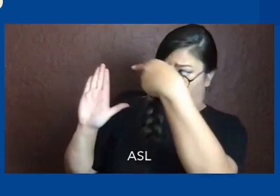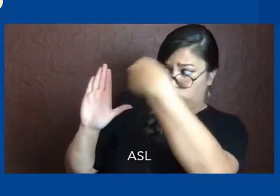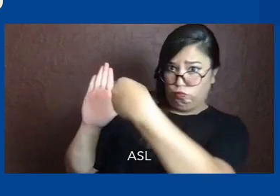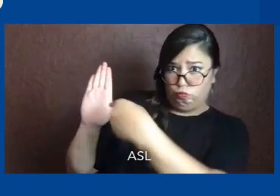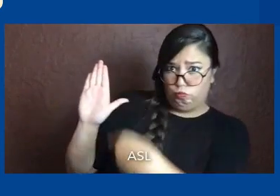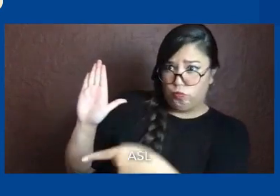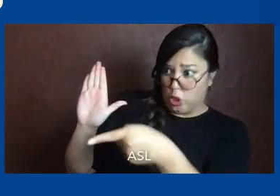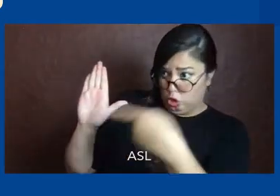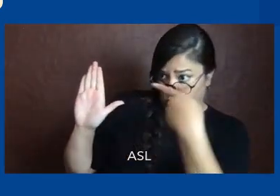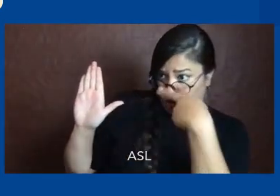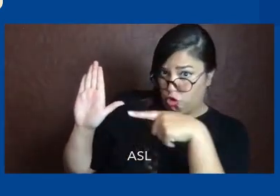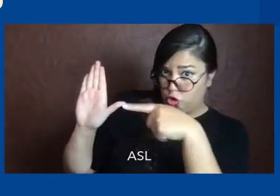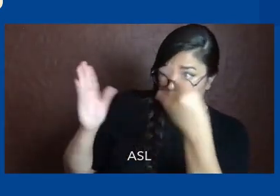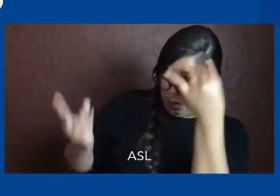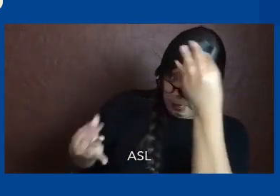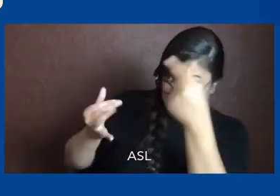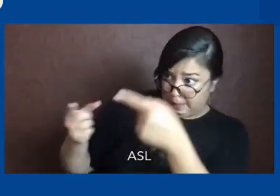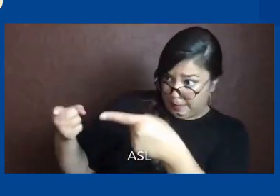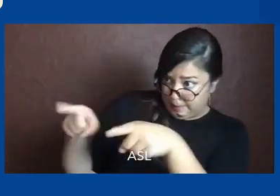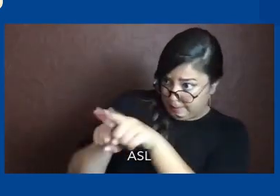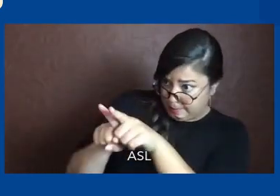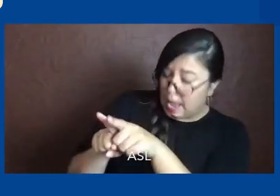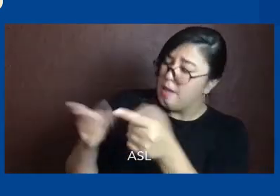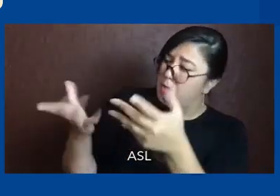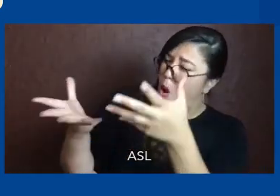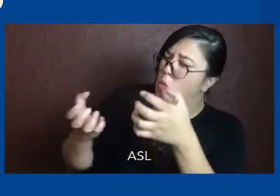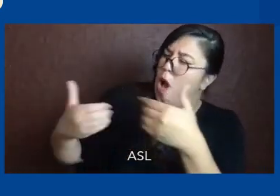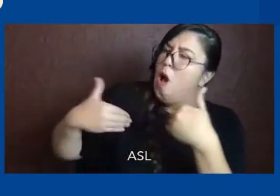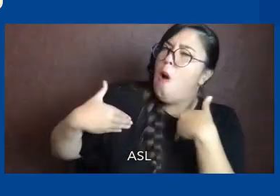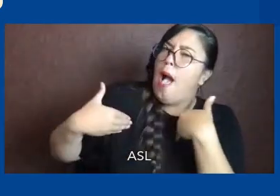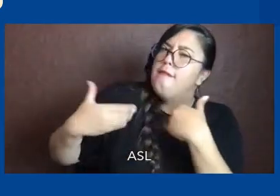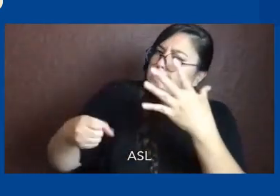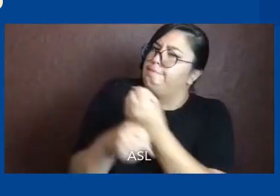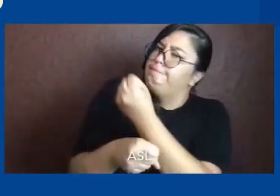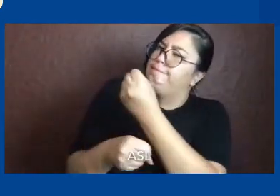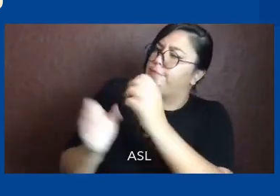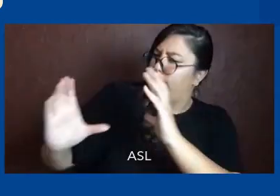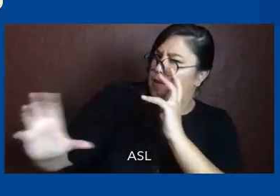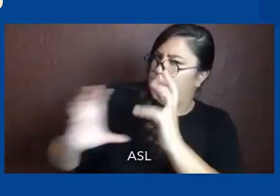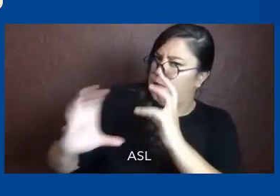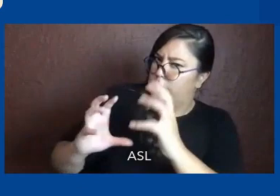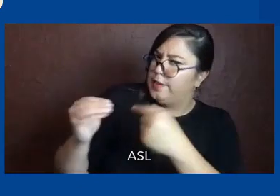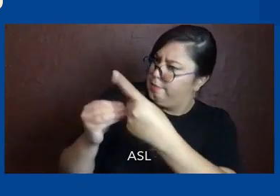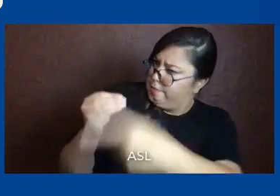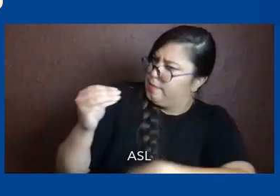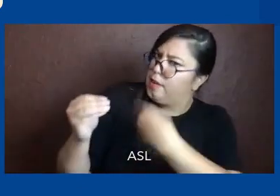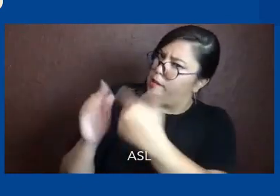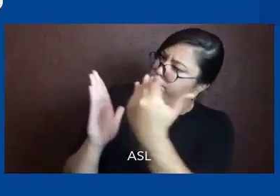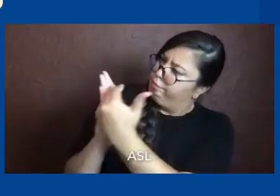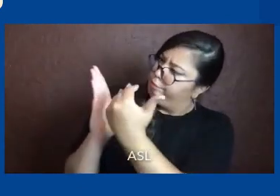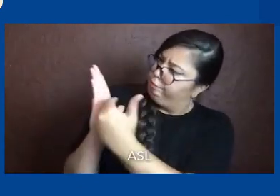be able to have conversations about it. Mm-hmm. Sorry, Ashley, go ahead. No, this is